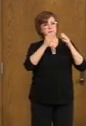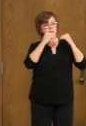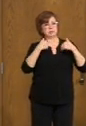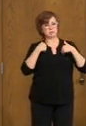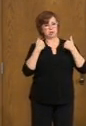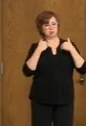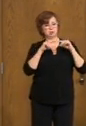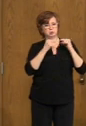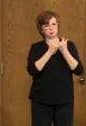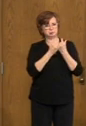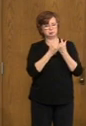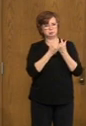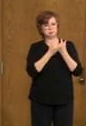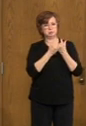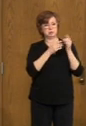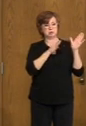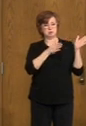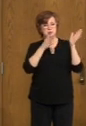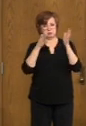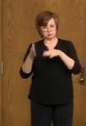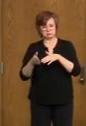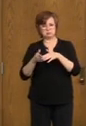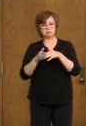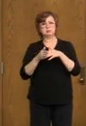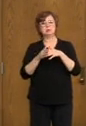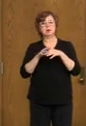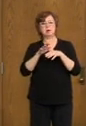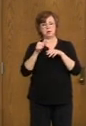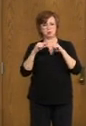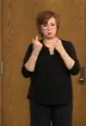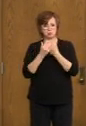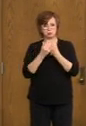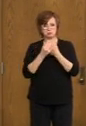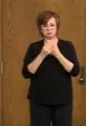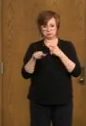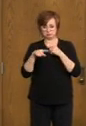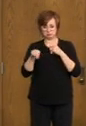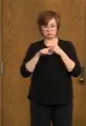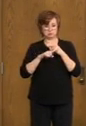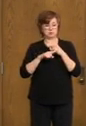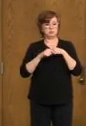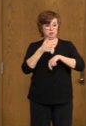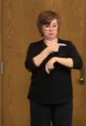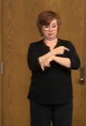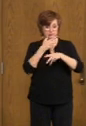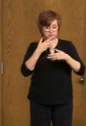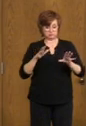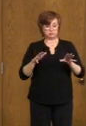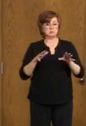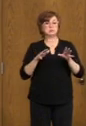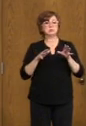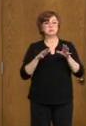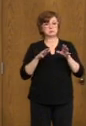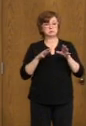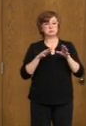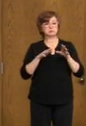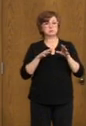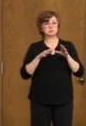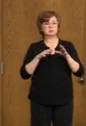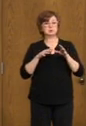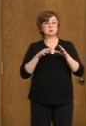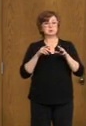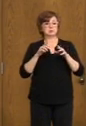that are more vulnerable in our community receiving the vaccine and not contracting COVID-19. And that is a point,